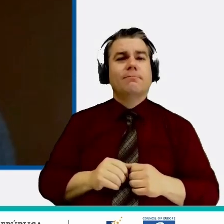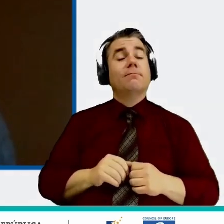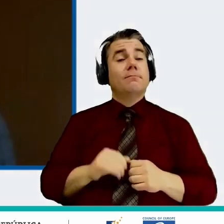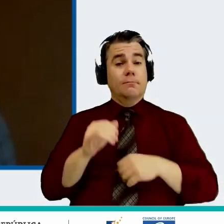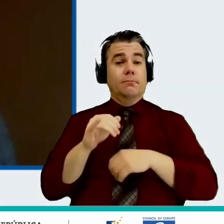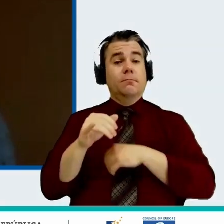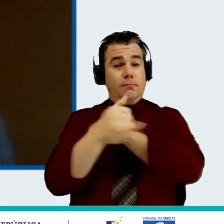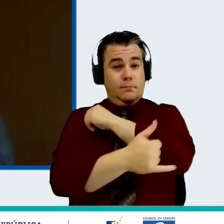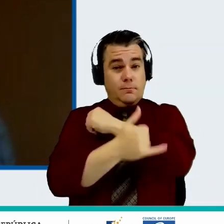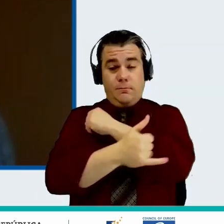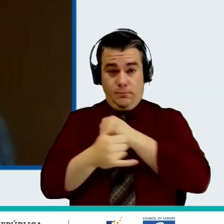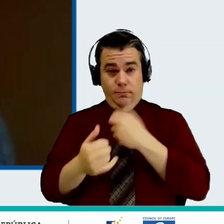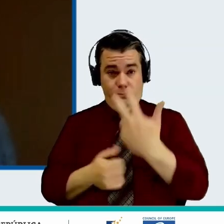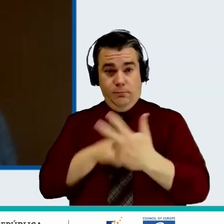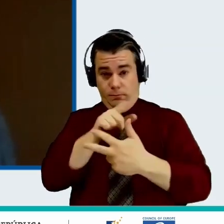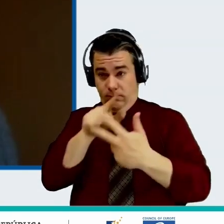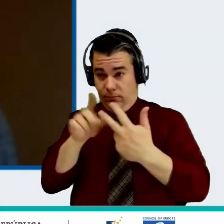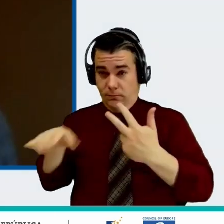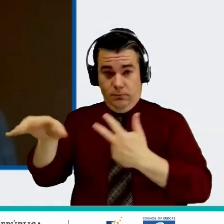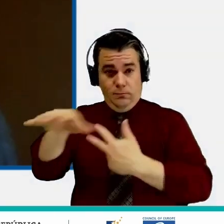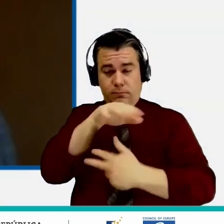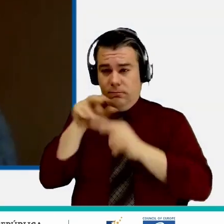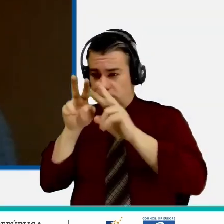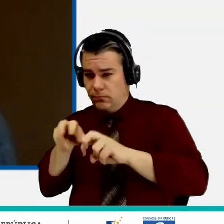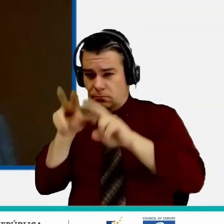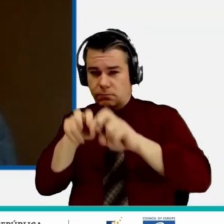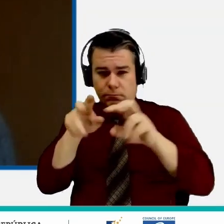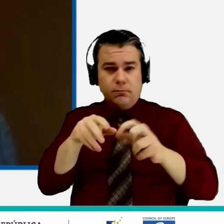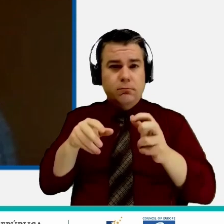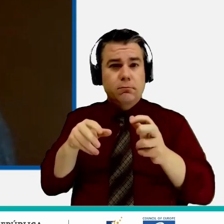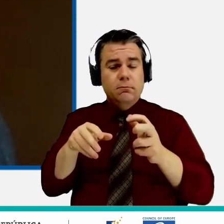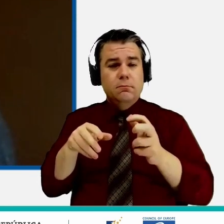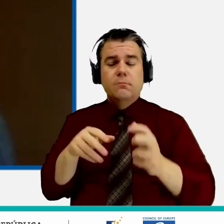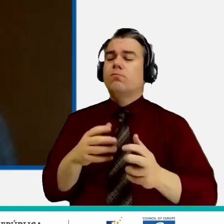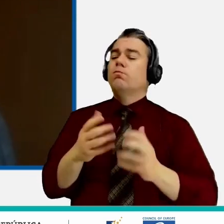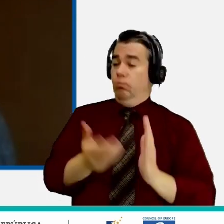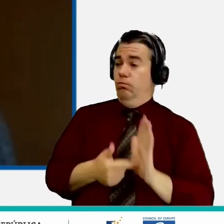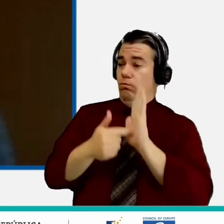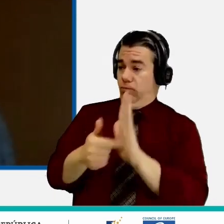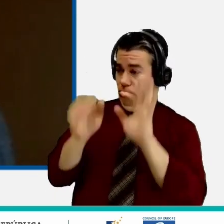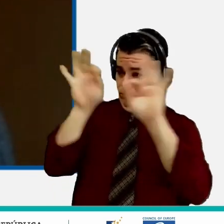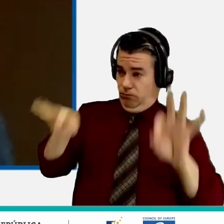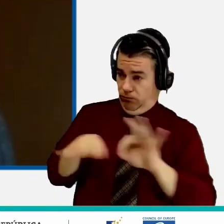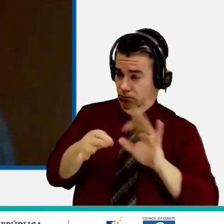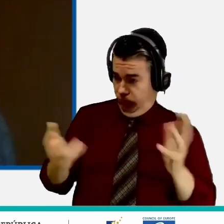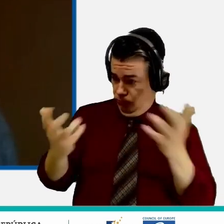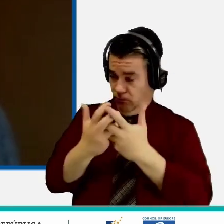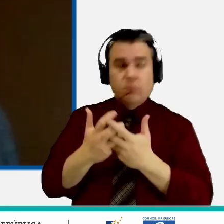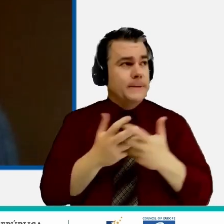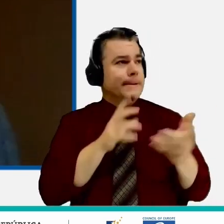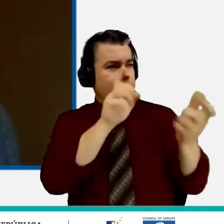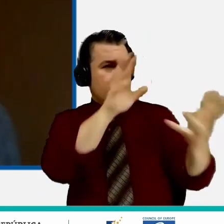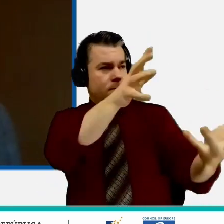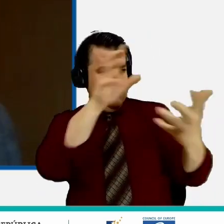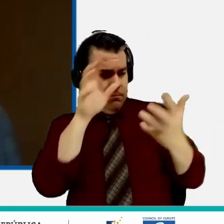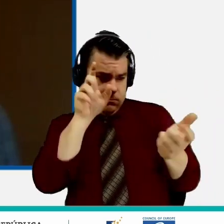the pilot countries that I have mentioned. Their interaction with the model and the possibility to adjust the model to the local circumstances. I